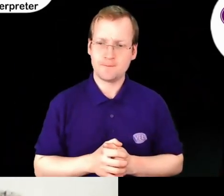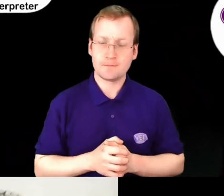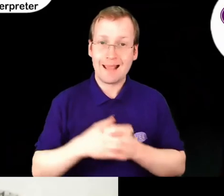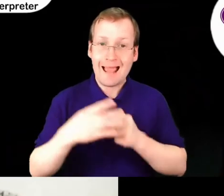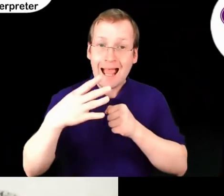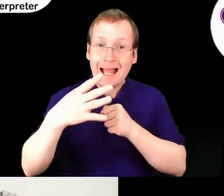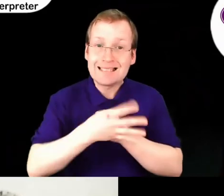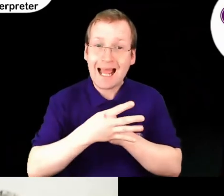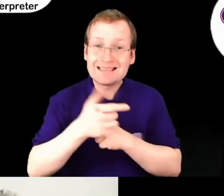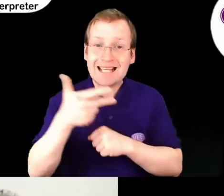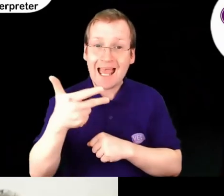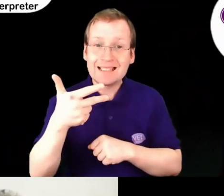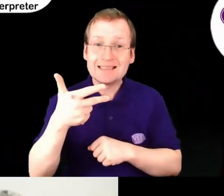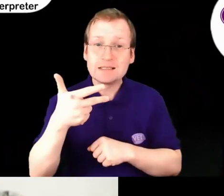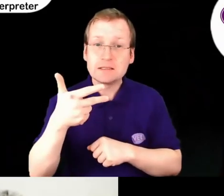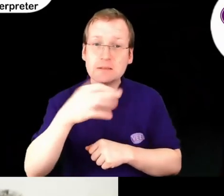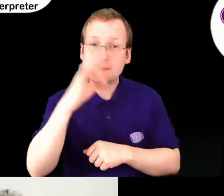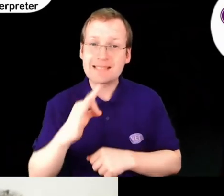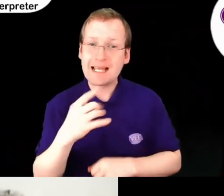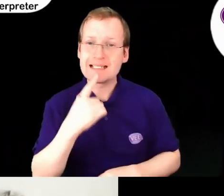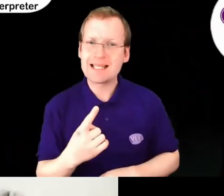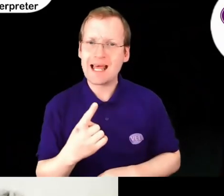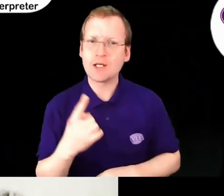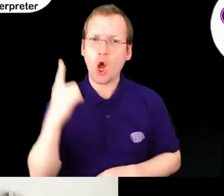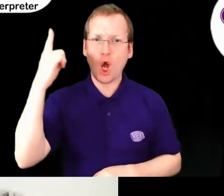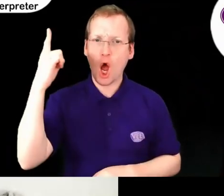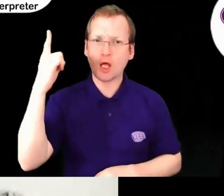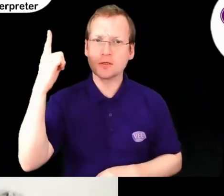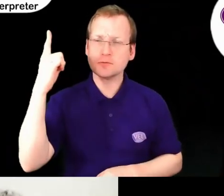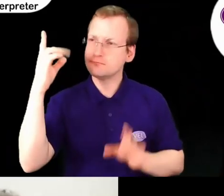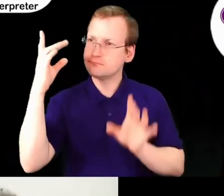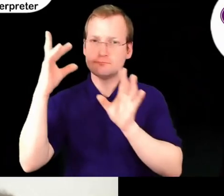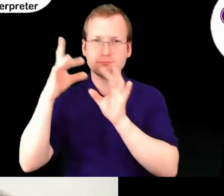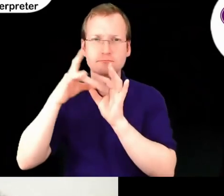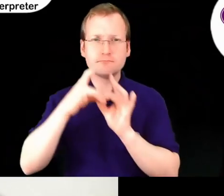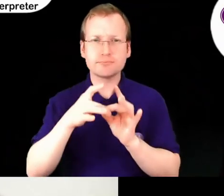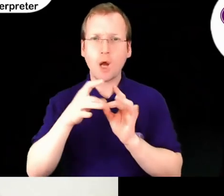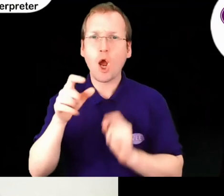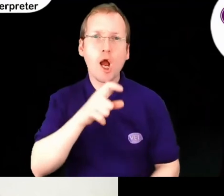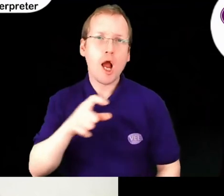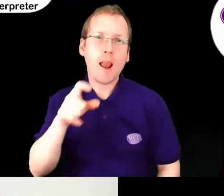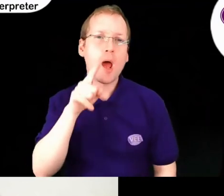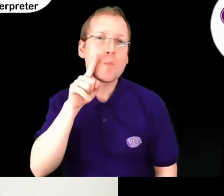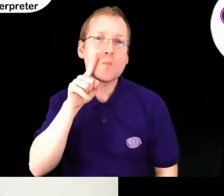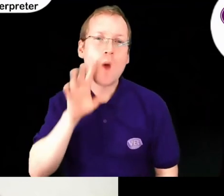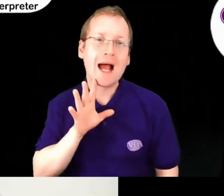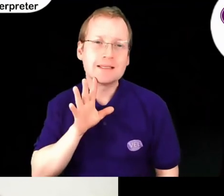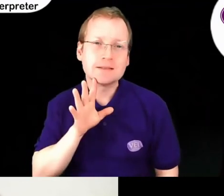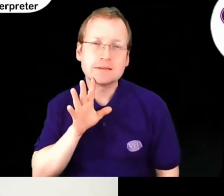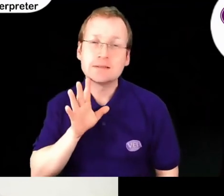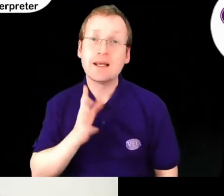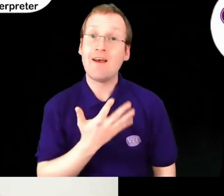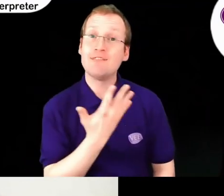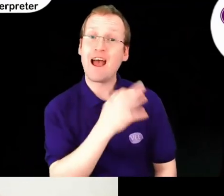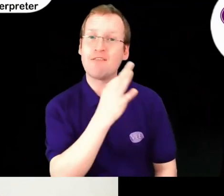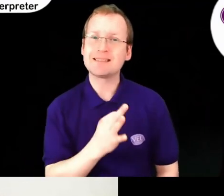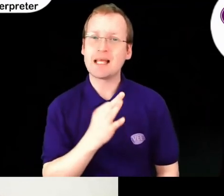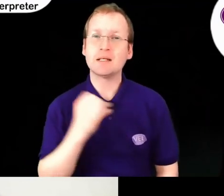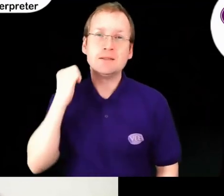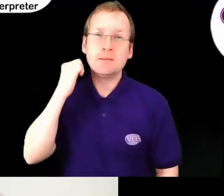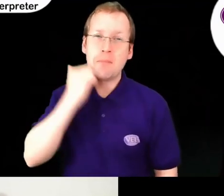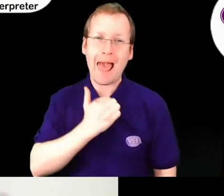90% of them portrayed God as white and 5% as black. These